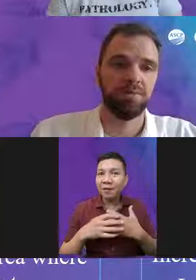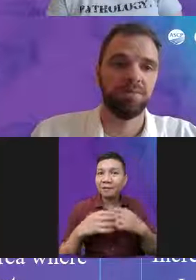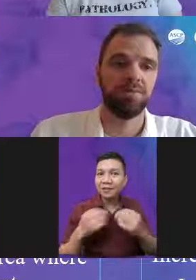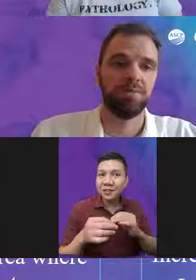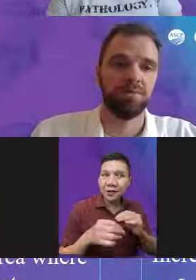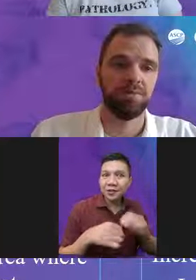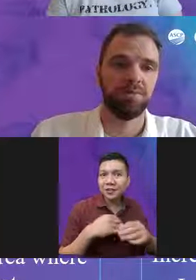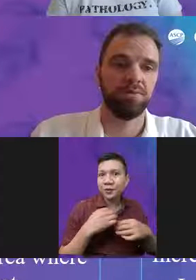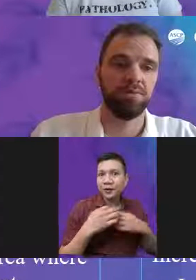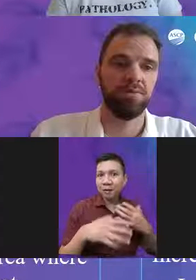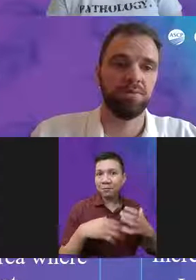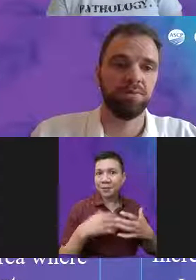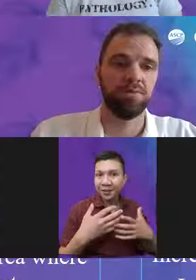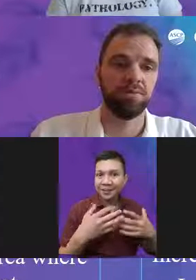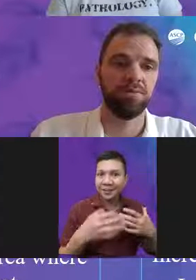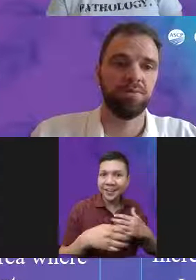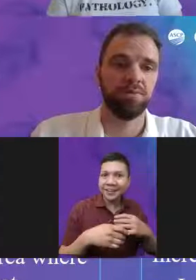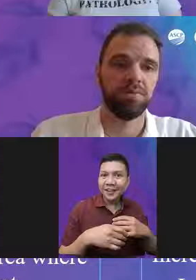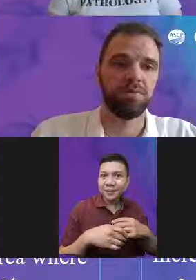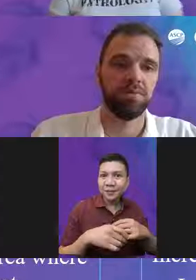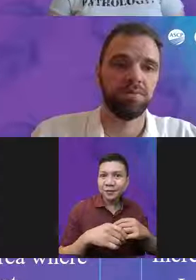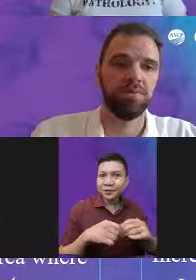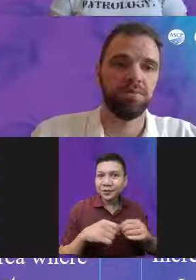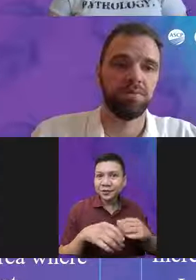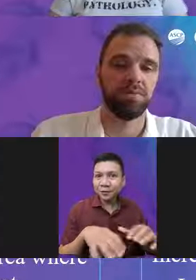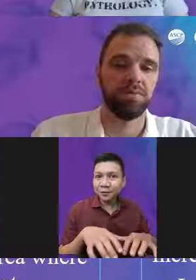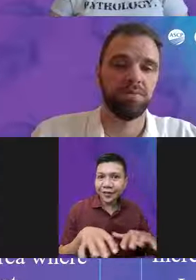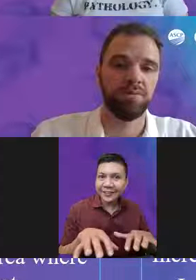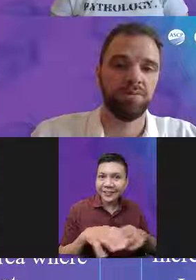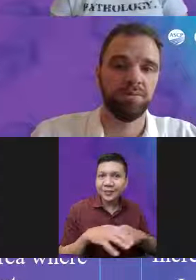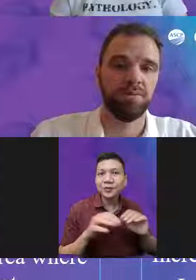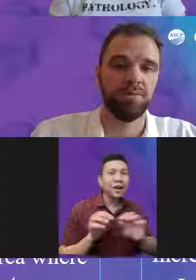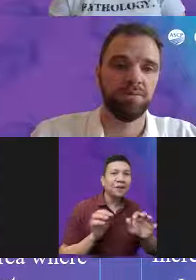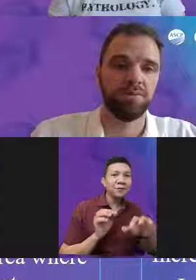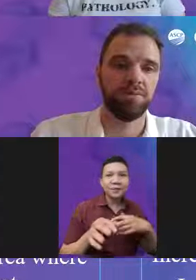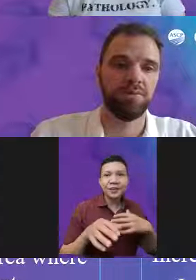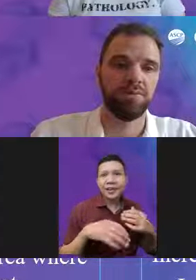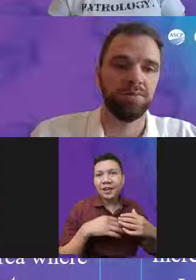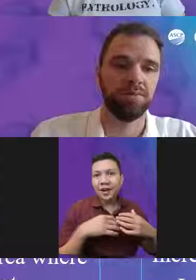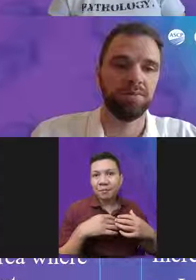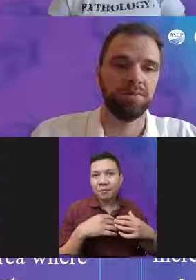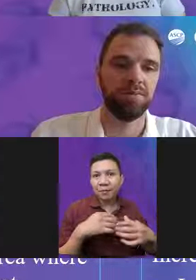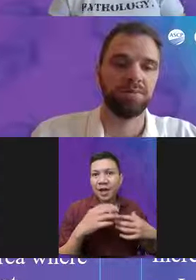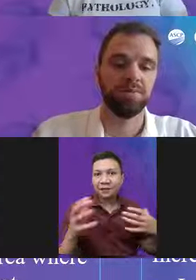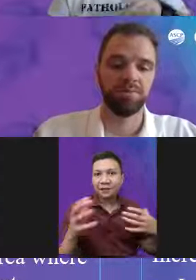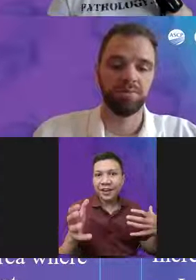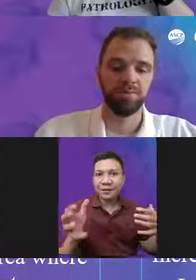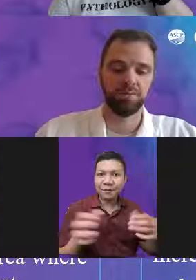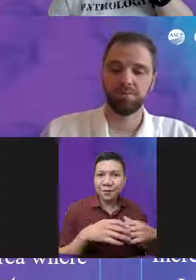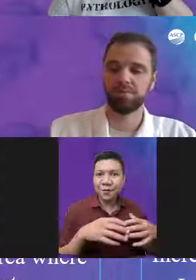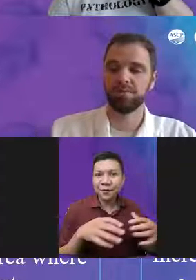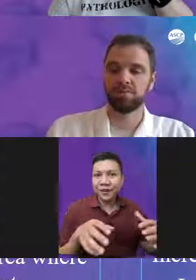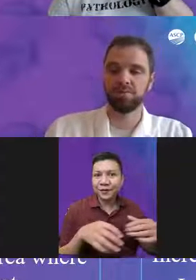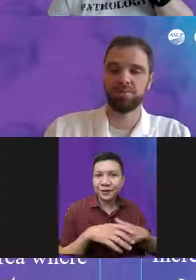hopefully if you see those that you help respond, and, you know, just your simple logging in, you don't have to be out